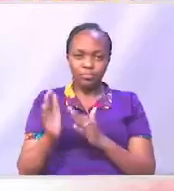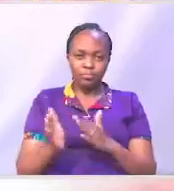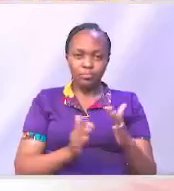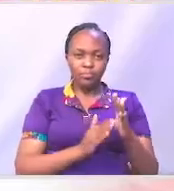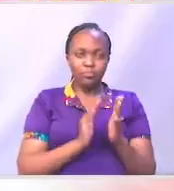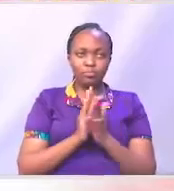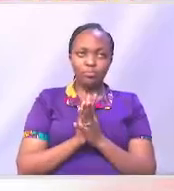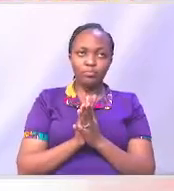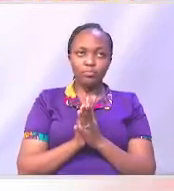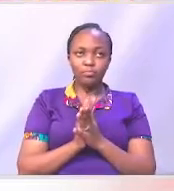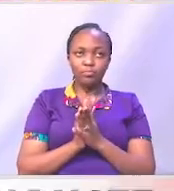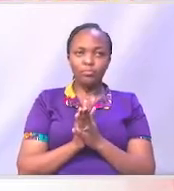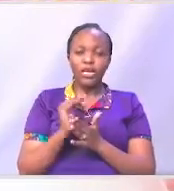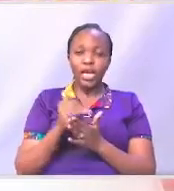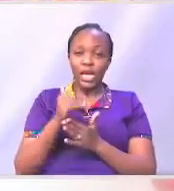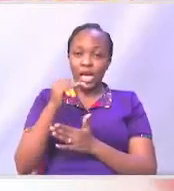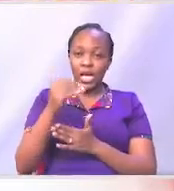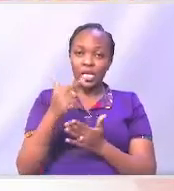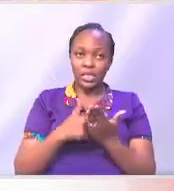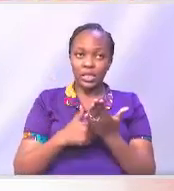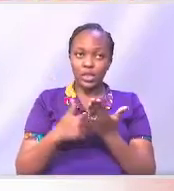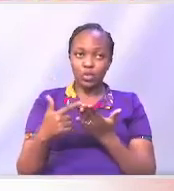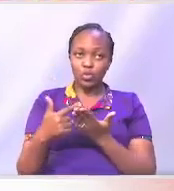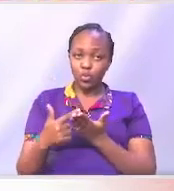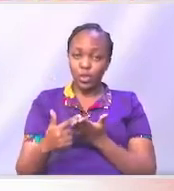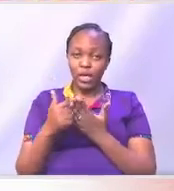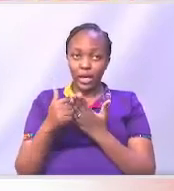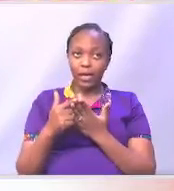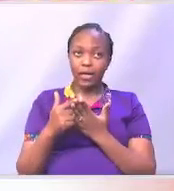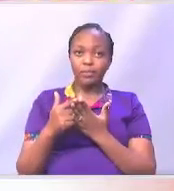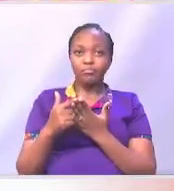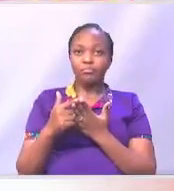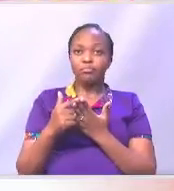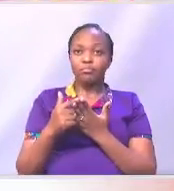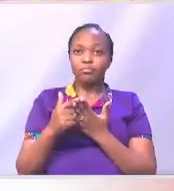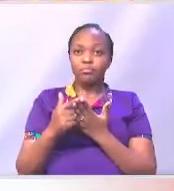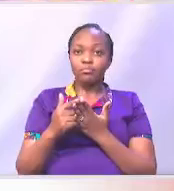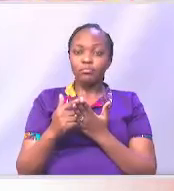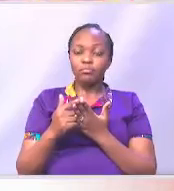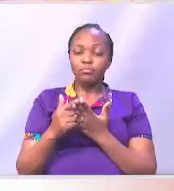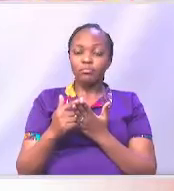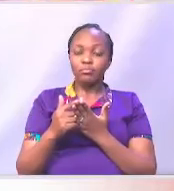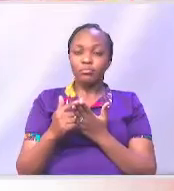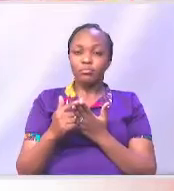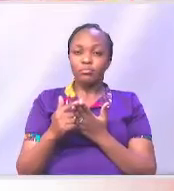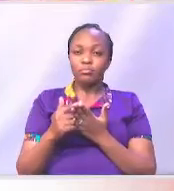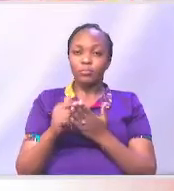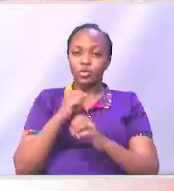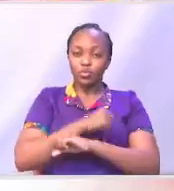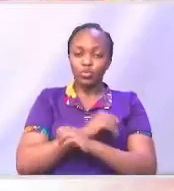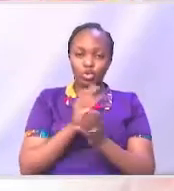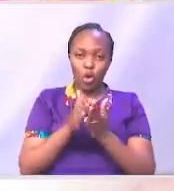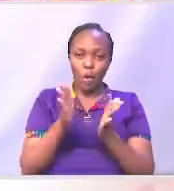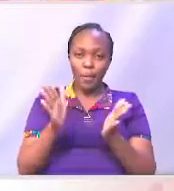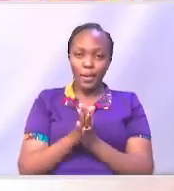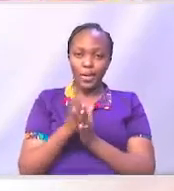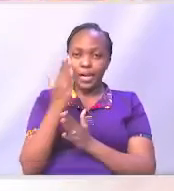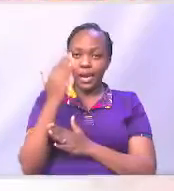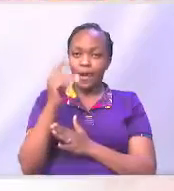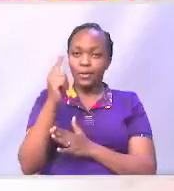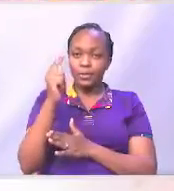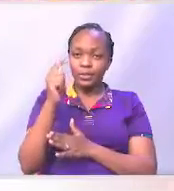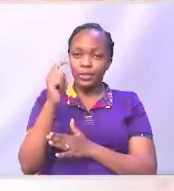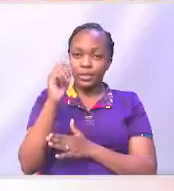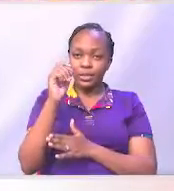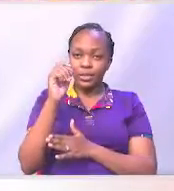The reopening of schools next week. The Teachers Service Commissioner, TSC, has urged all teachers in the country to be in the forefront